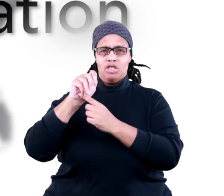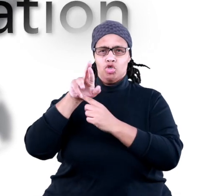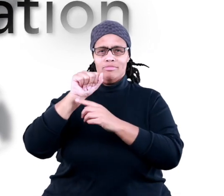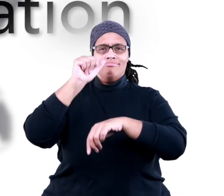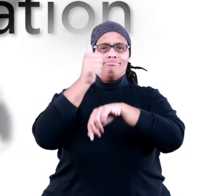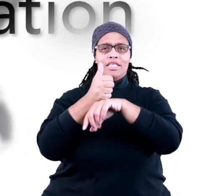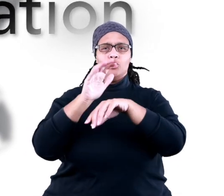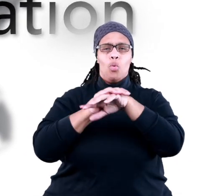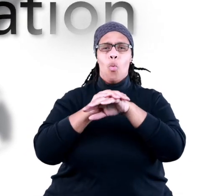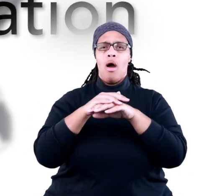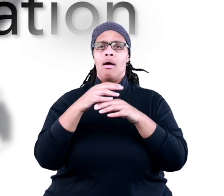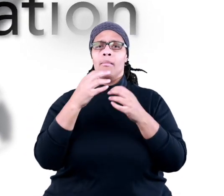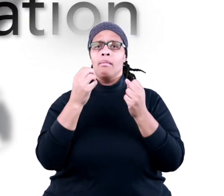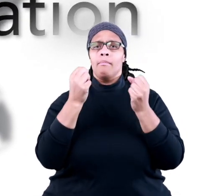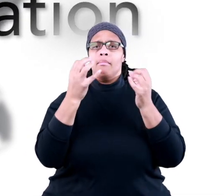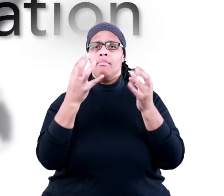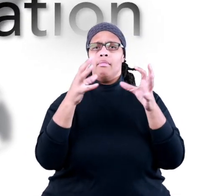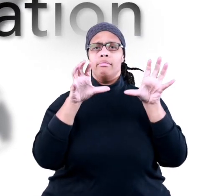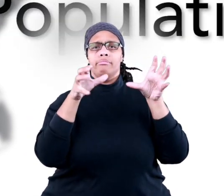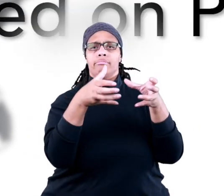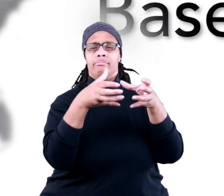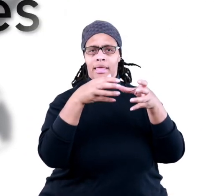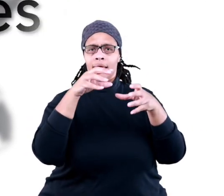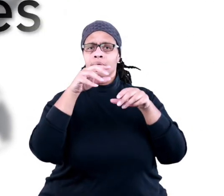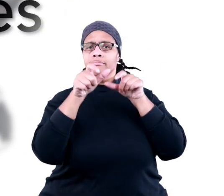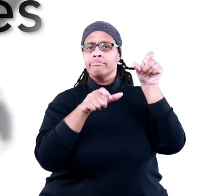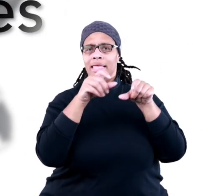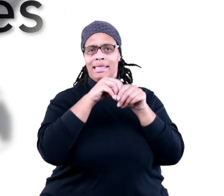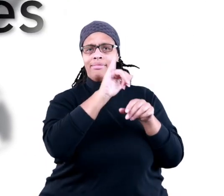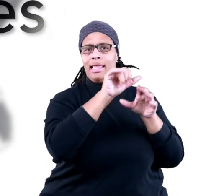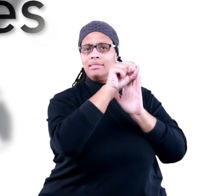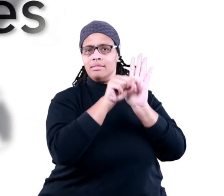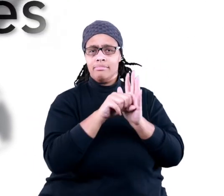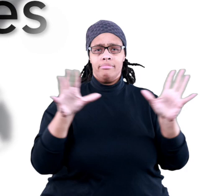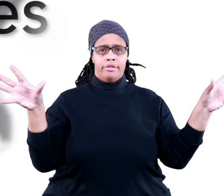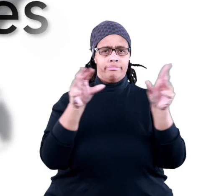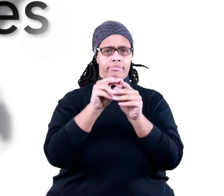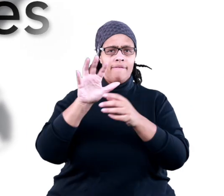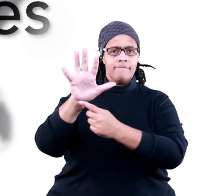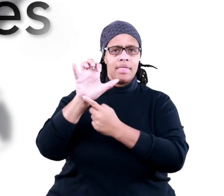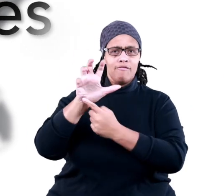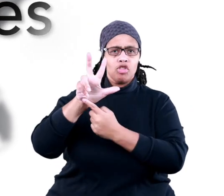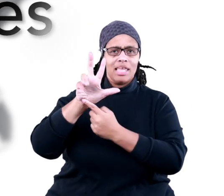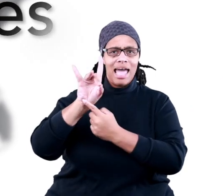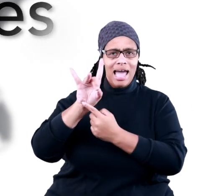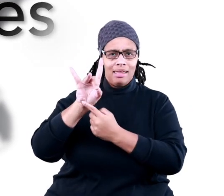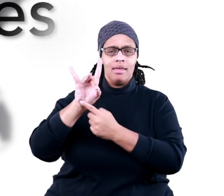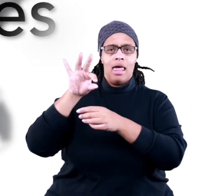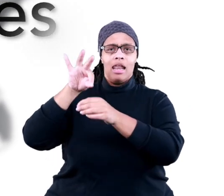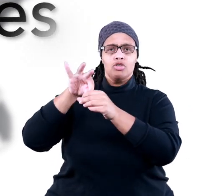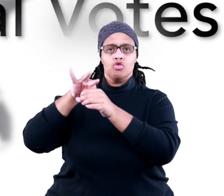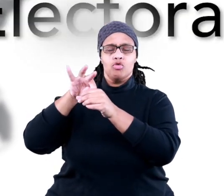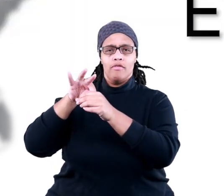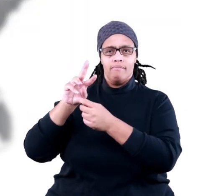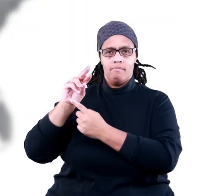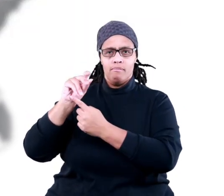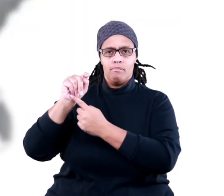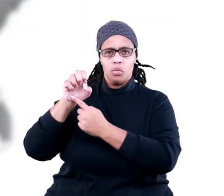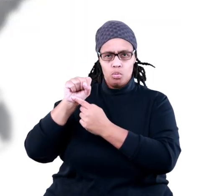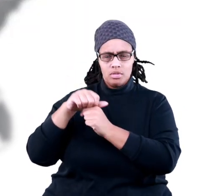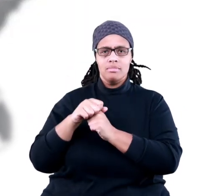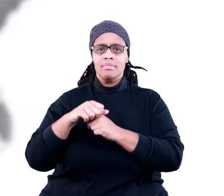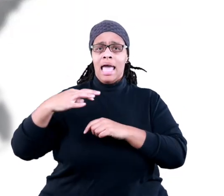electors is based on the population of that state. There are a total of 538 electoral votes.